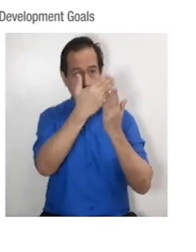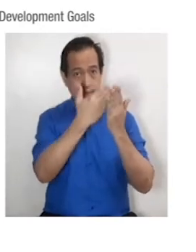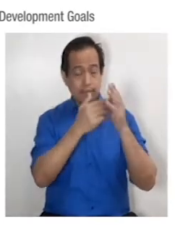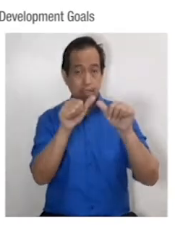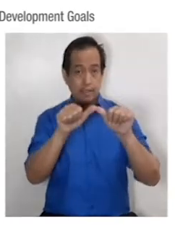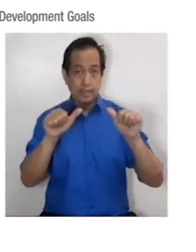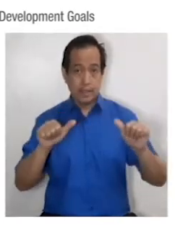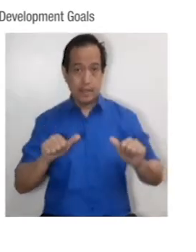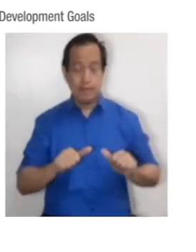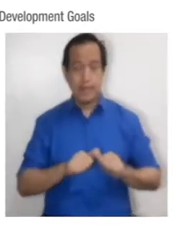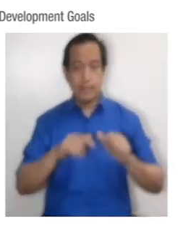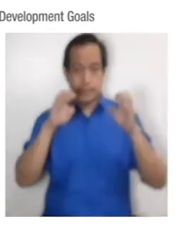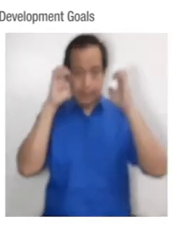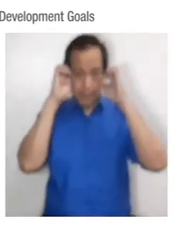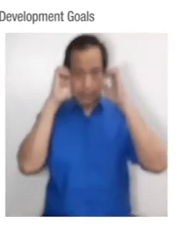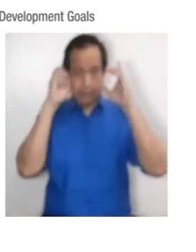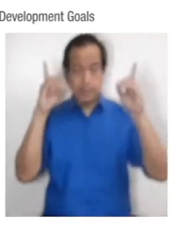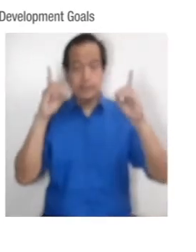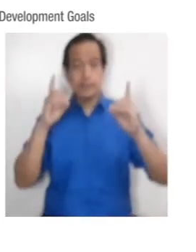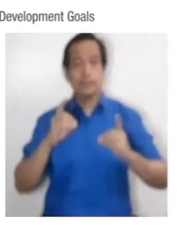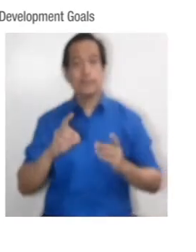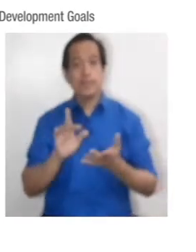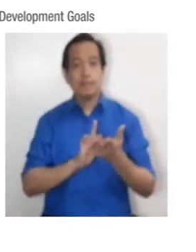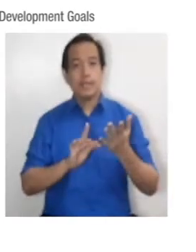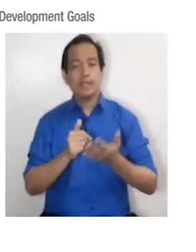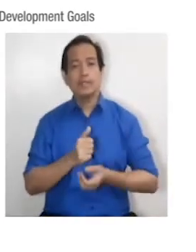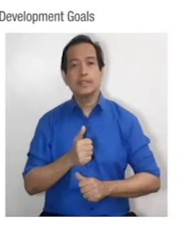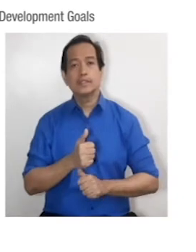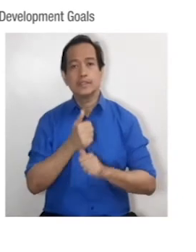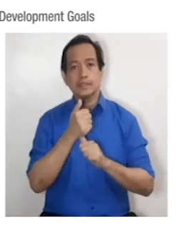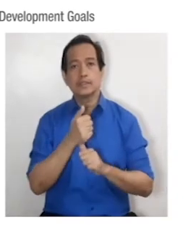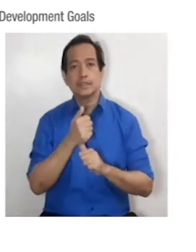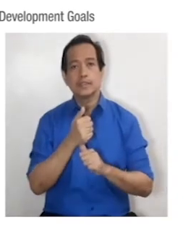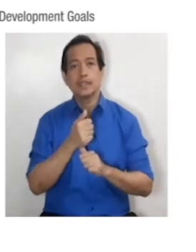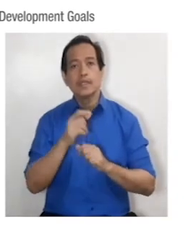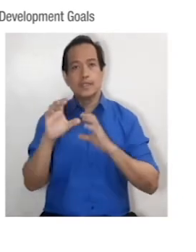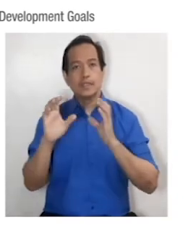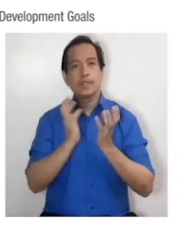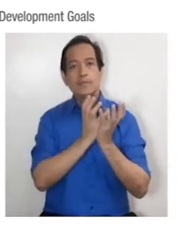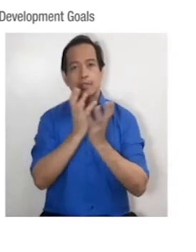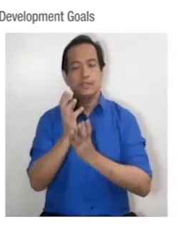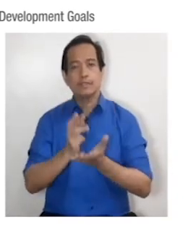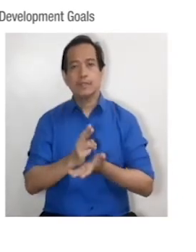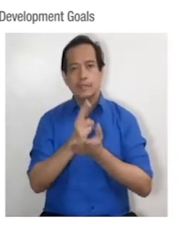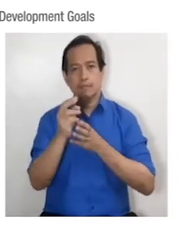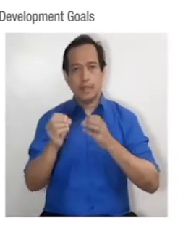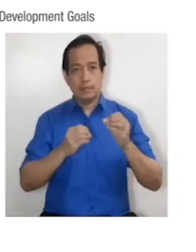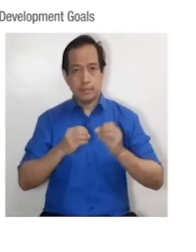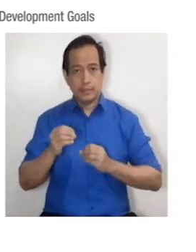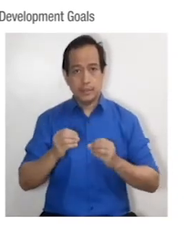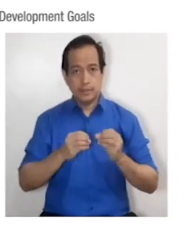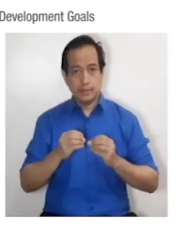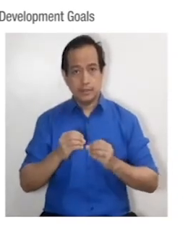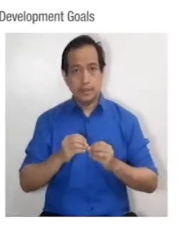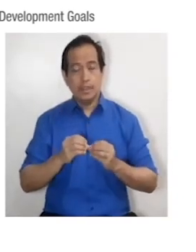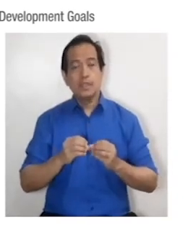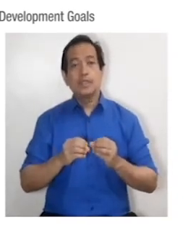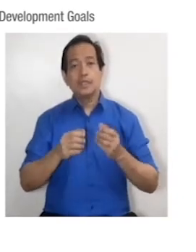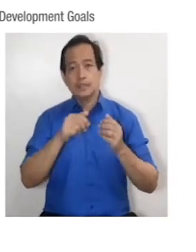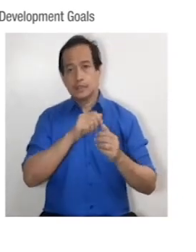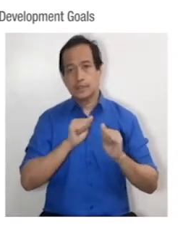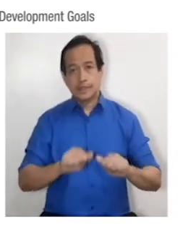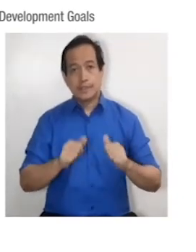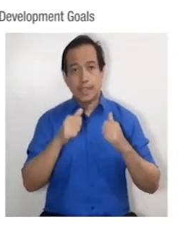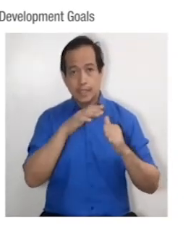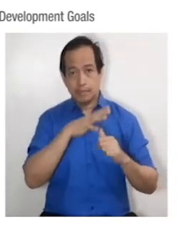areas: education, medical assistance, community relief operations, sustainable